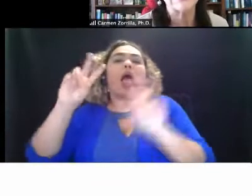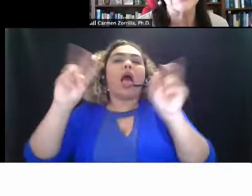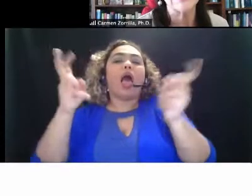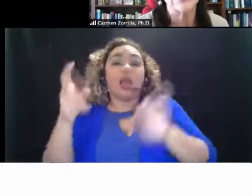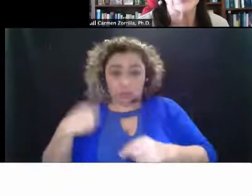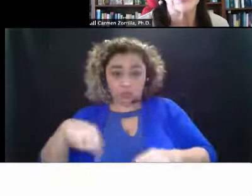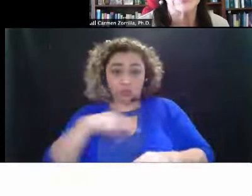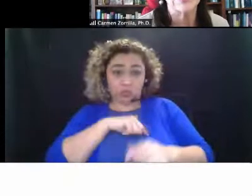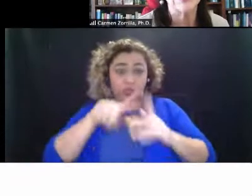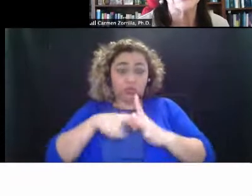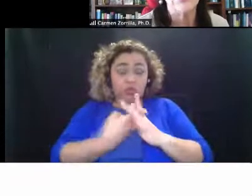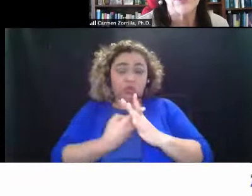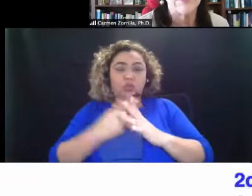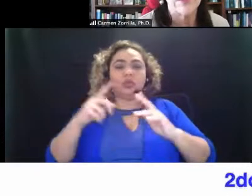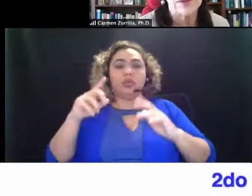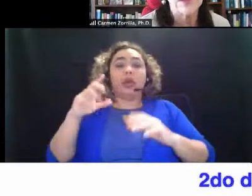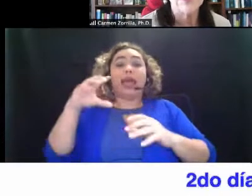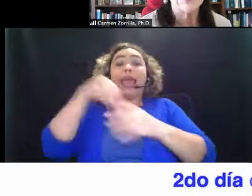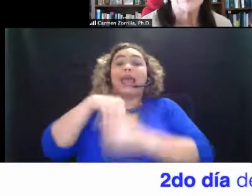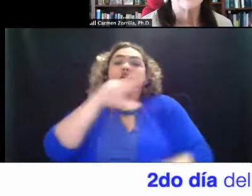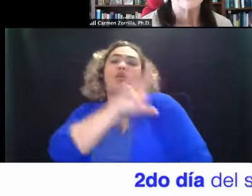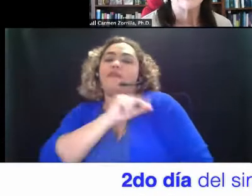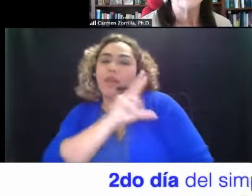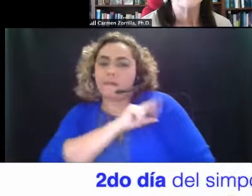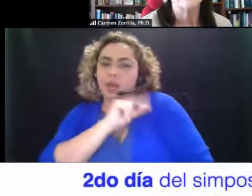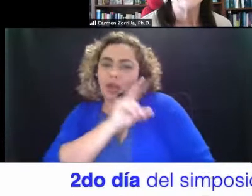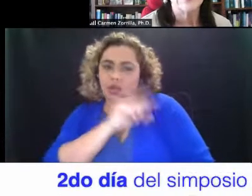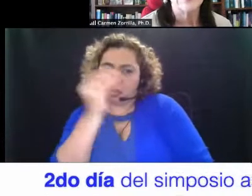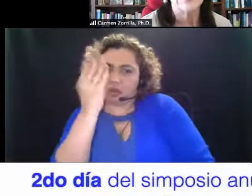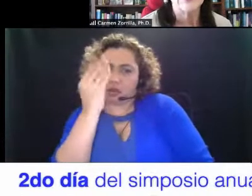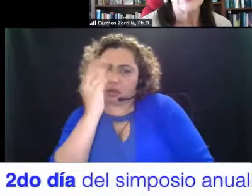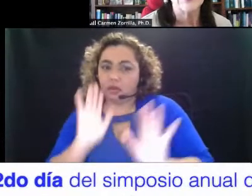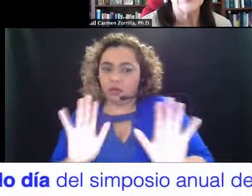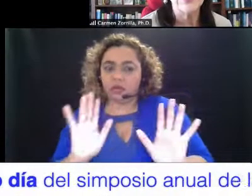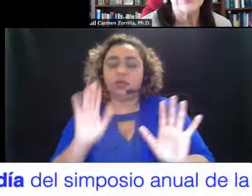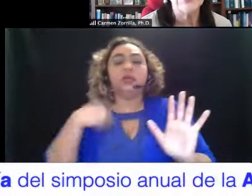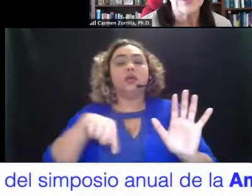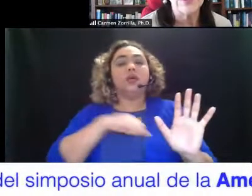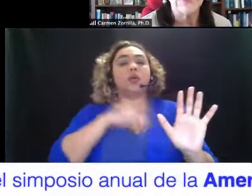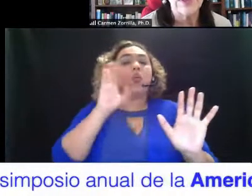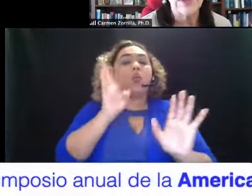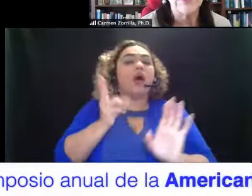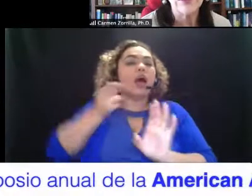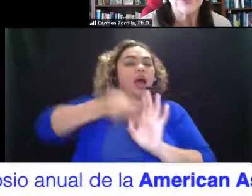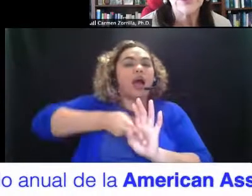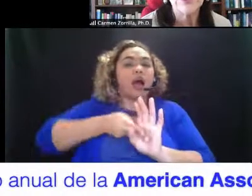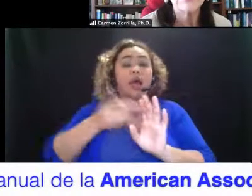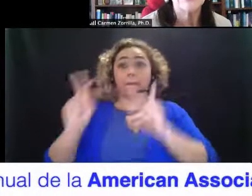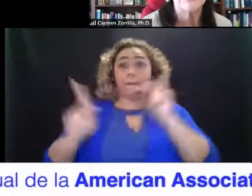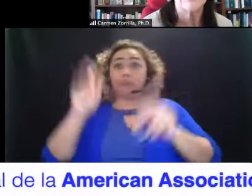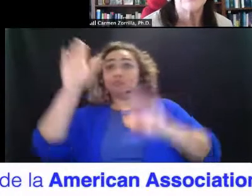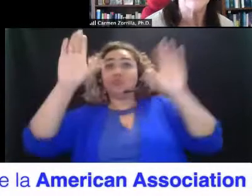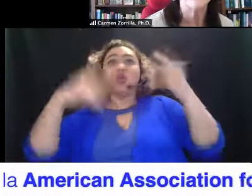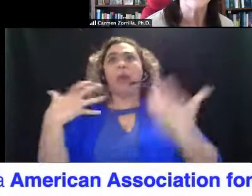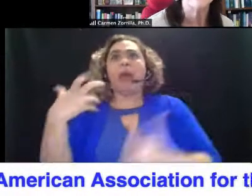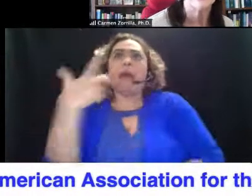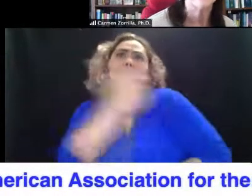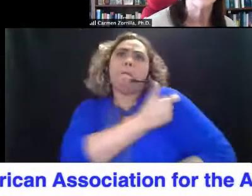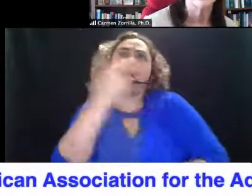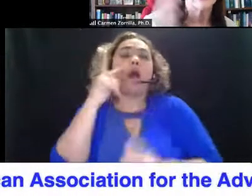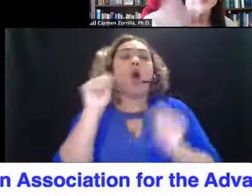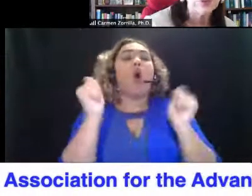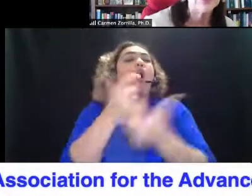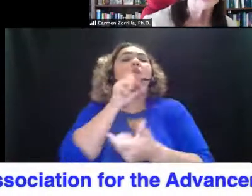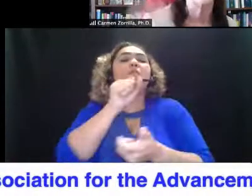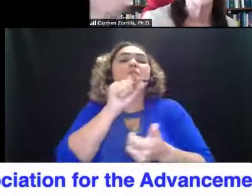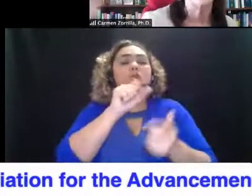vaccine study in November. We will be enrolling volunteers from all ages up to